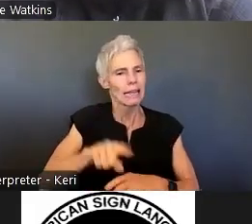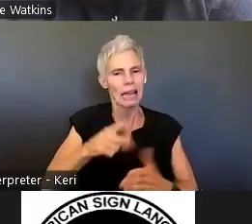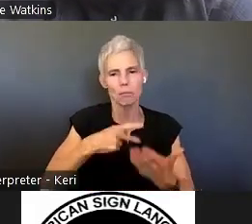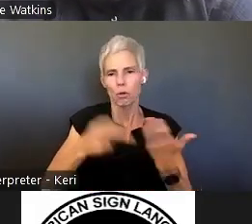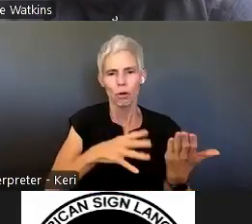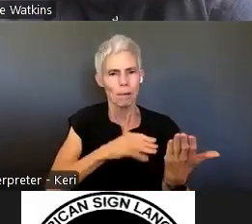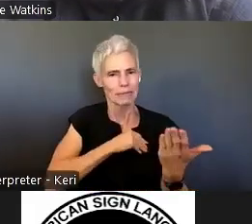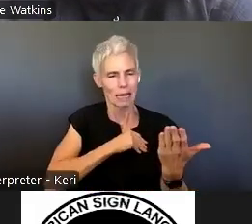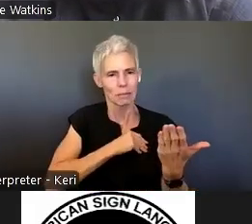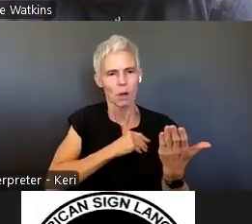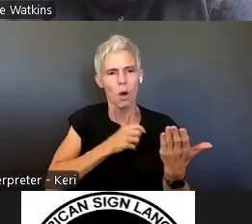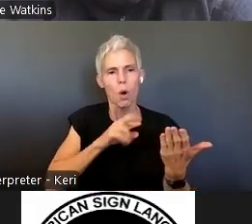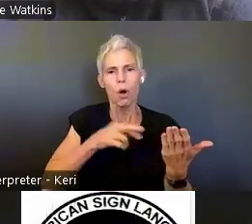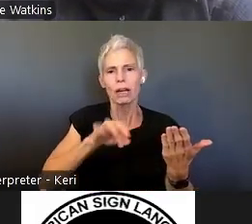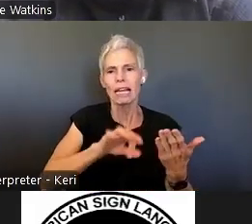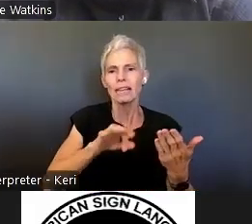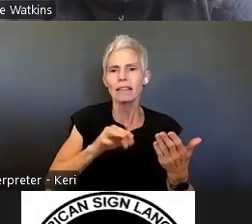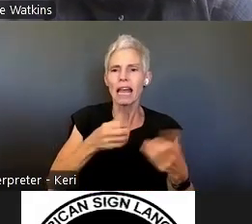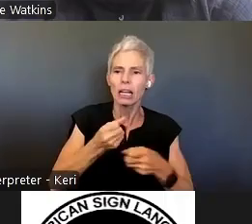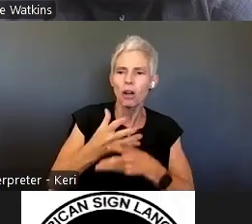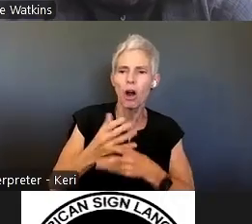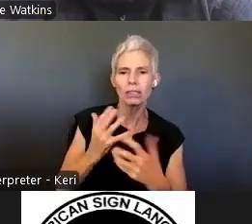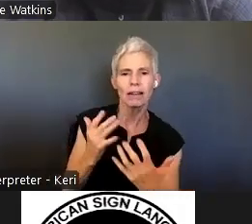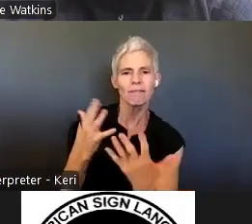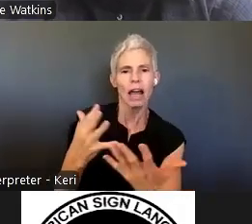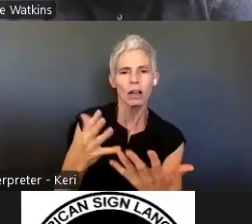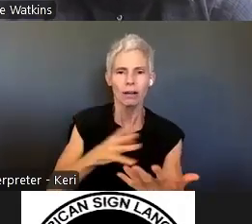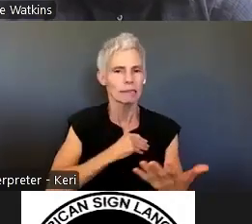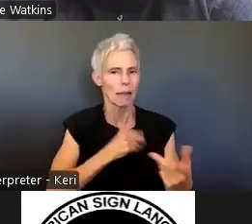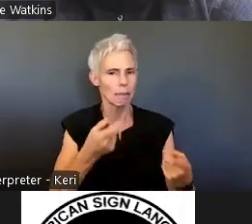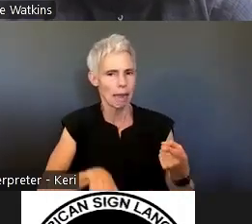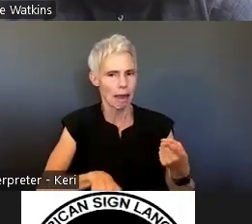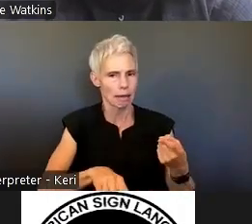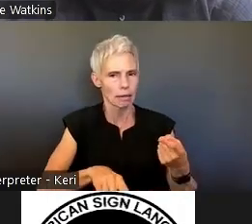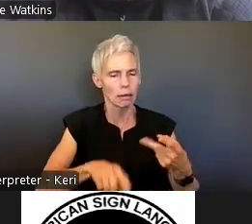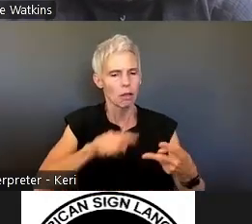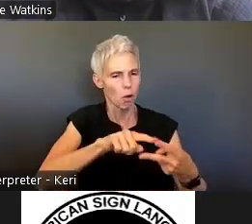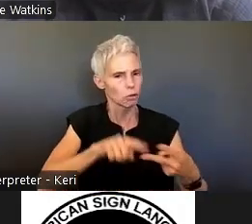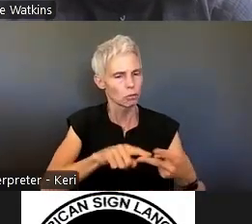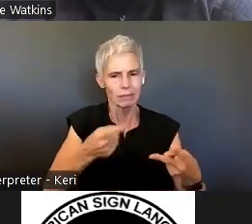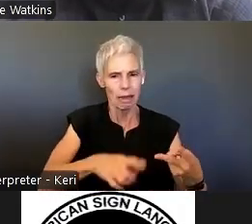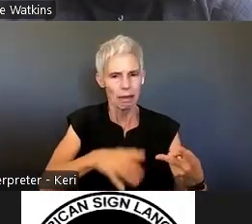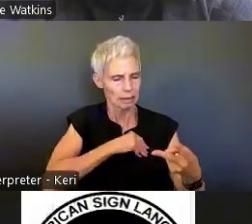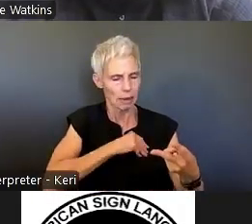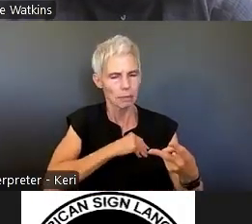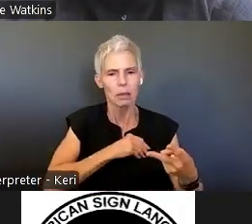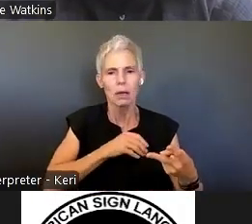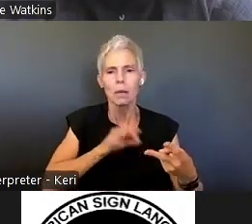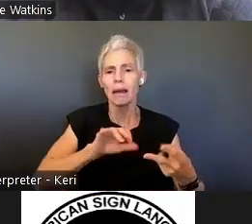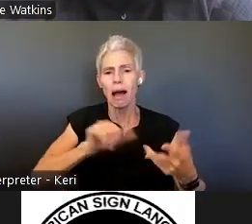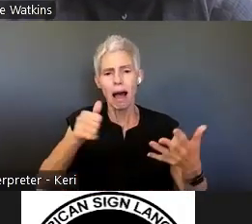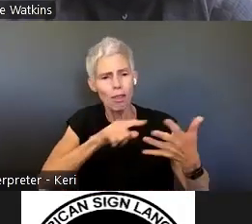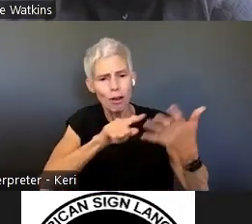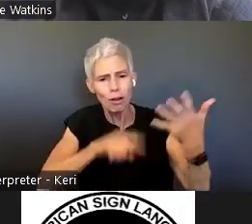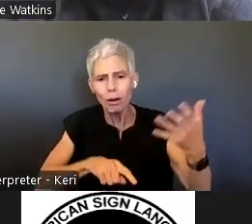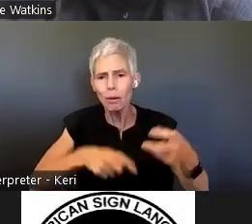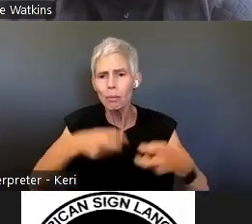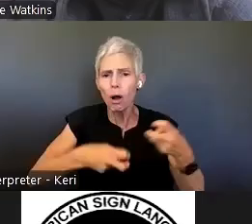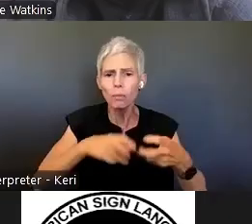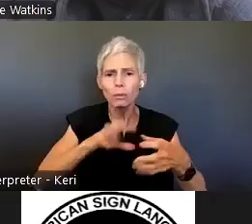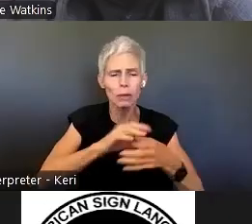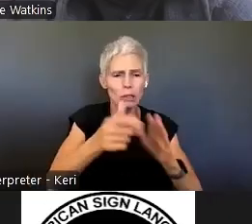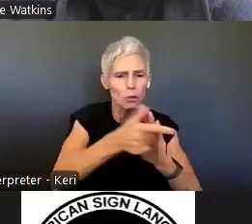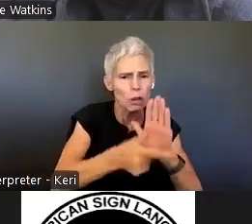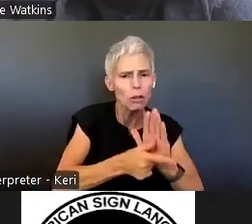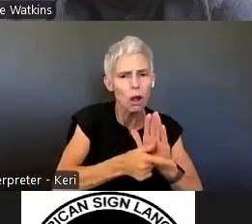arson in their past. Other than that, we are absolutely here to work with you. If we really get jiggy with it,